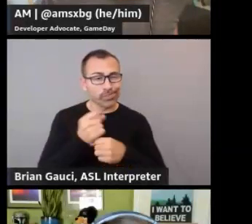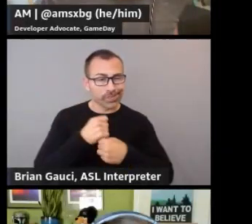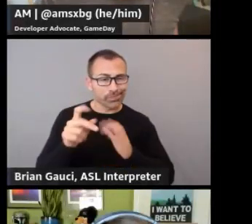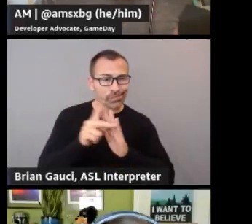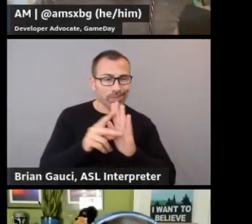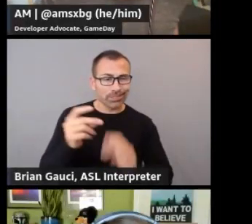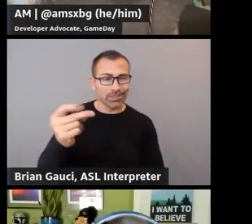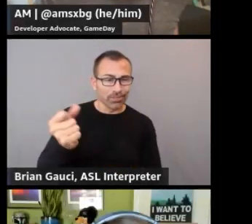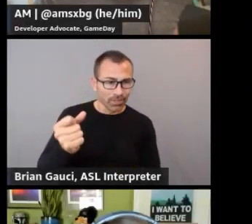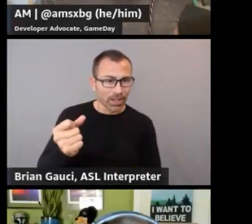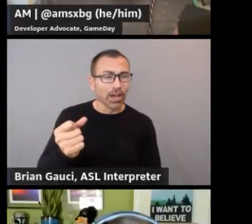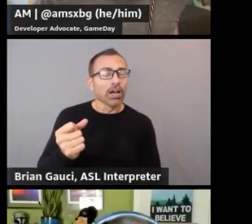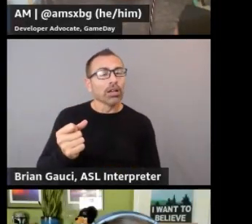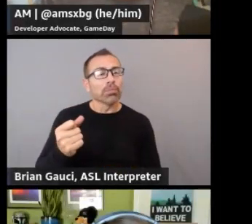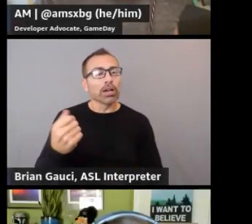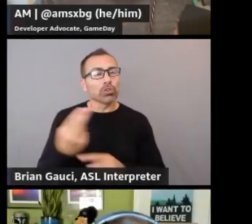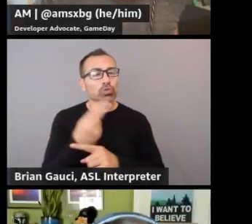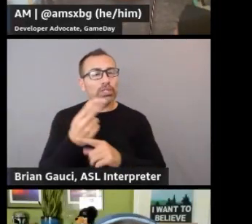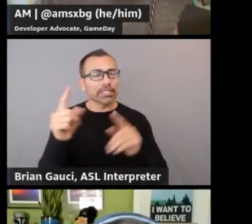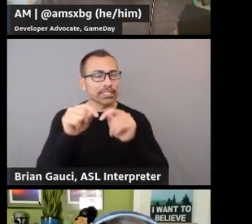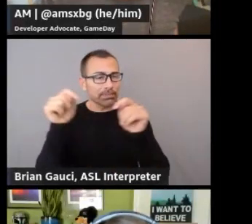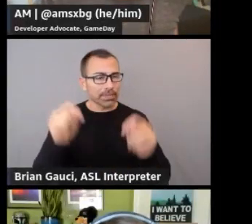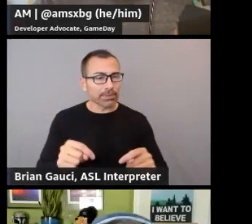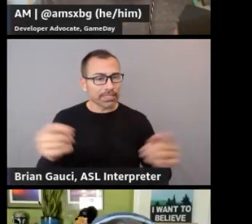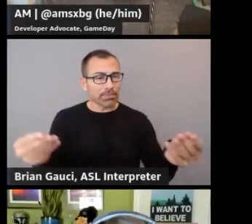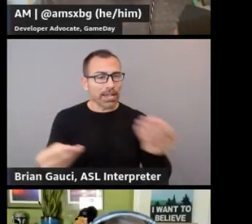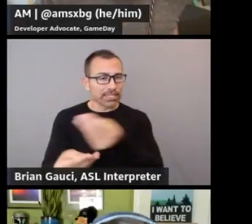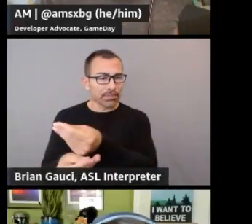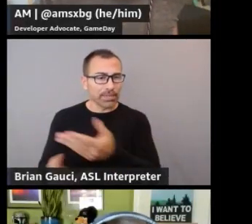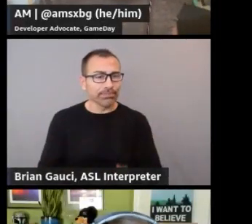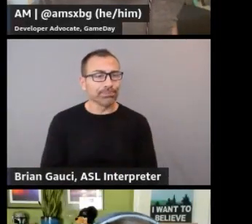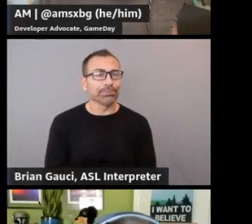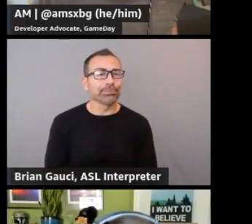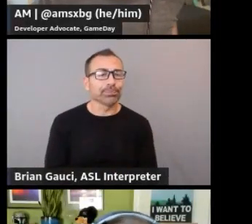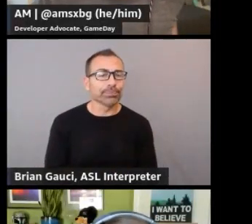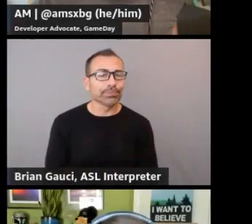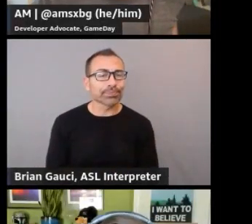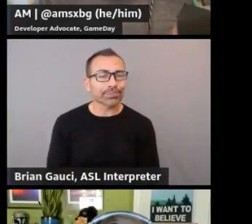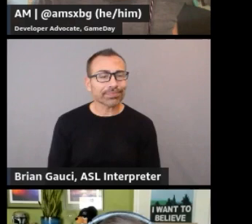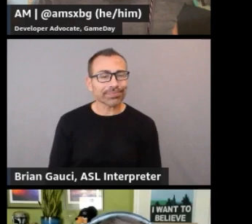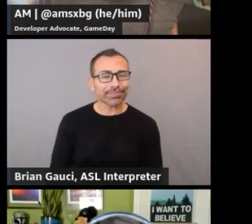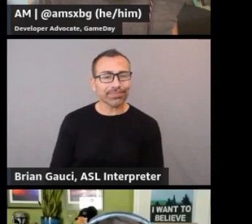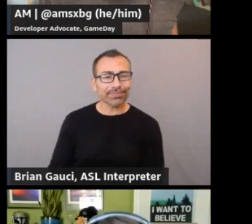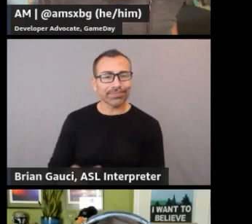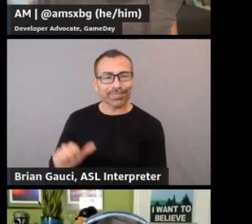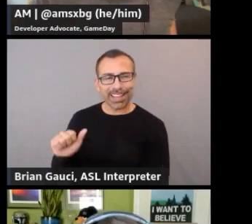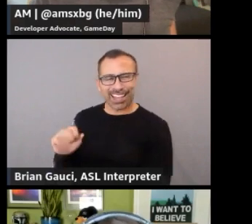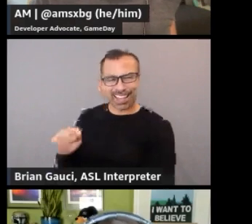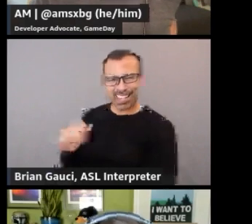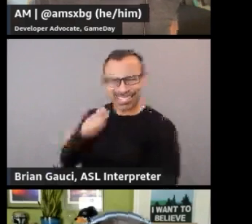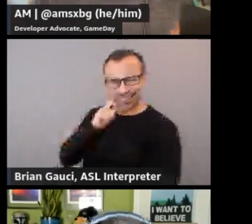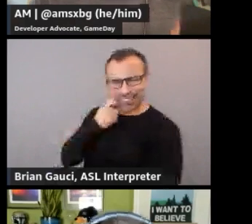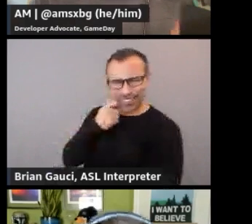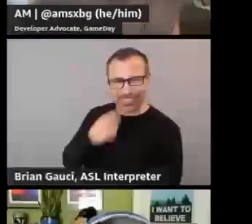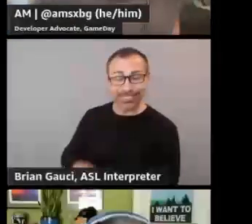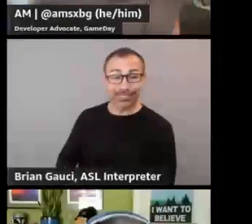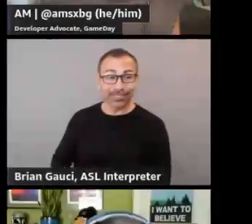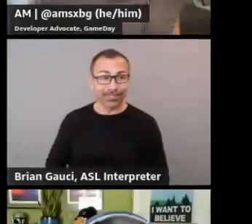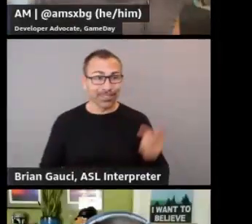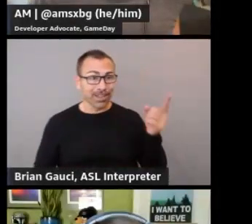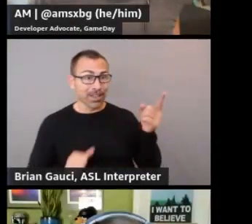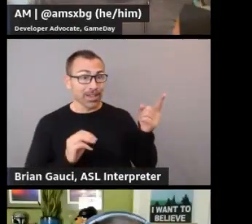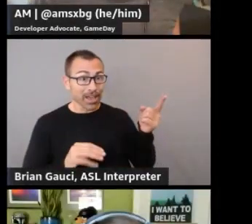instantiating these templates, and then you pass those in. Very Super cool. Very, very cool. And like I was